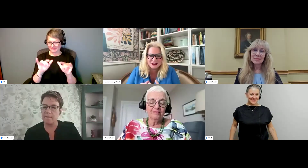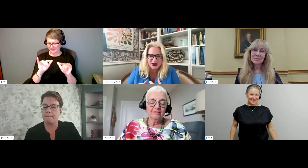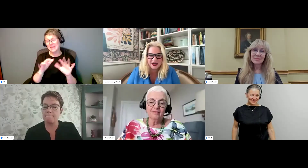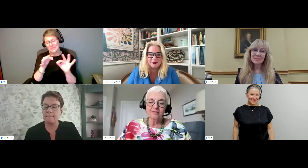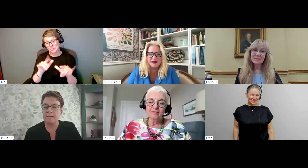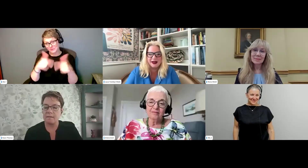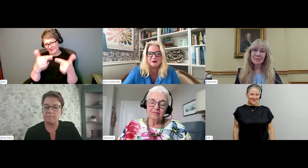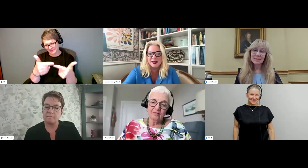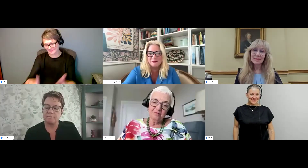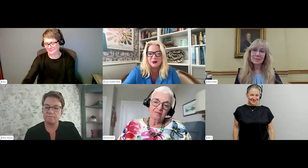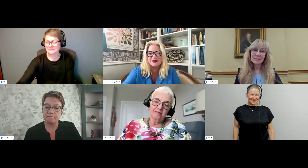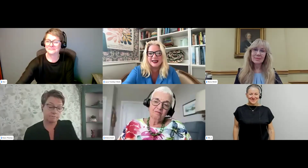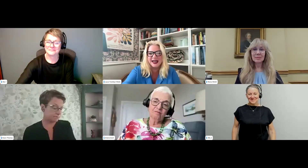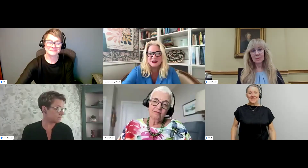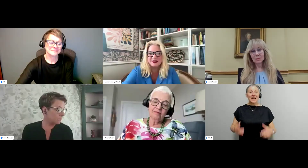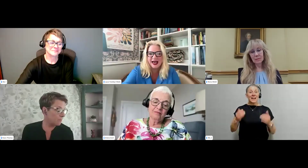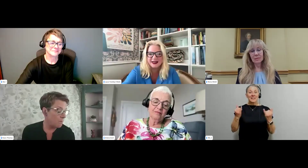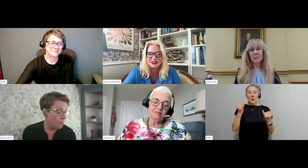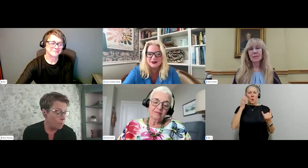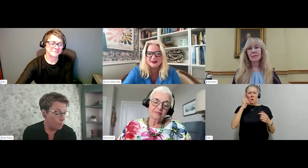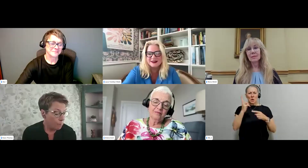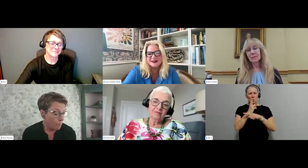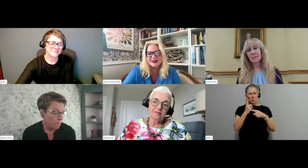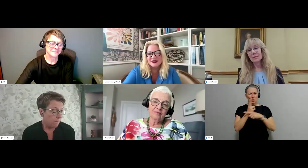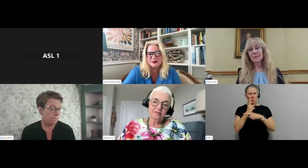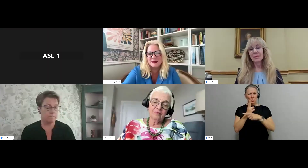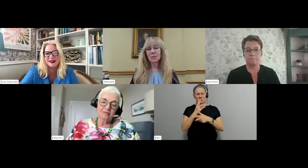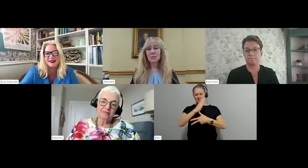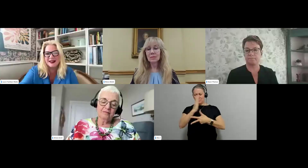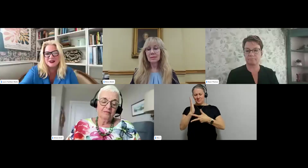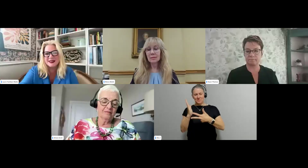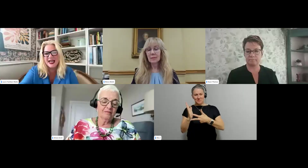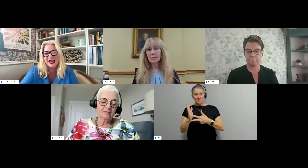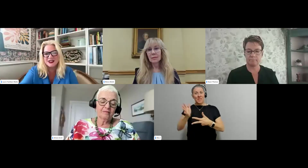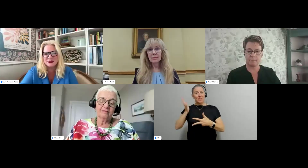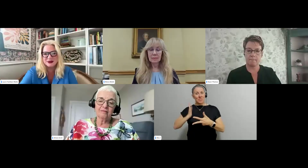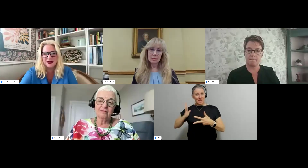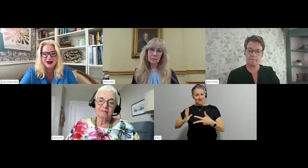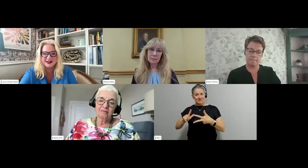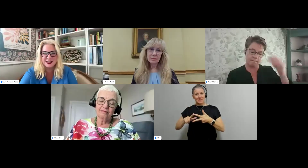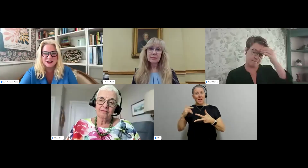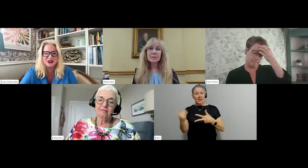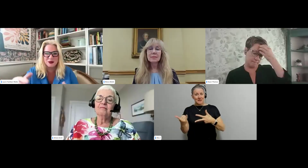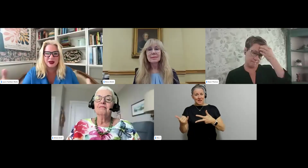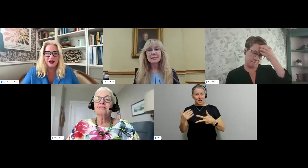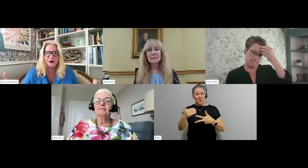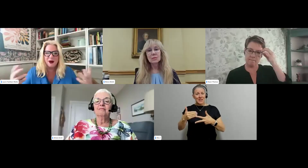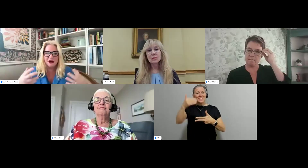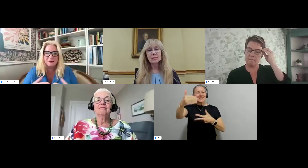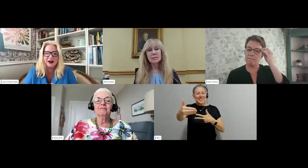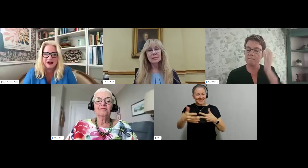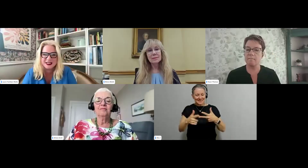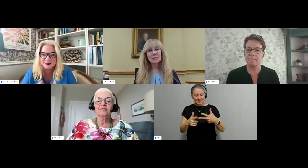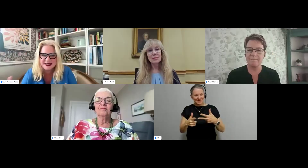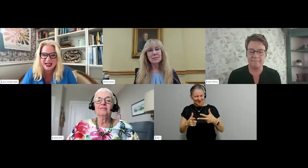we're going to talk about how being bold and aging with attitude is going to be the thing that's going to take us through our next session. So we